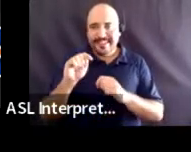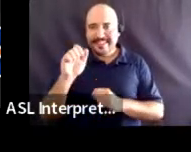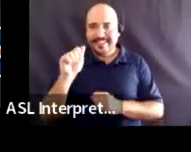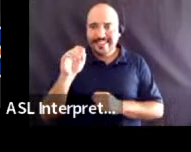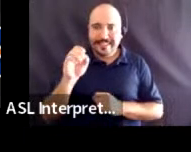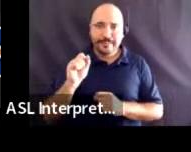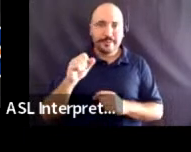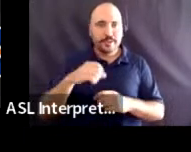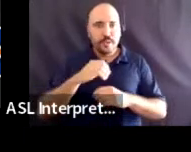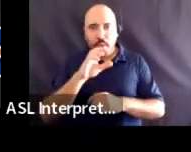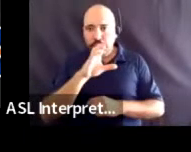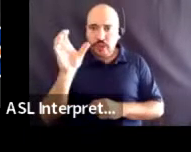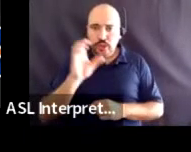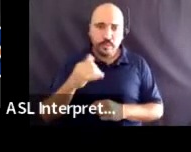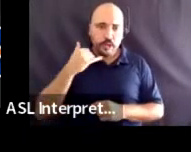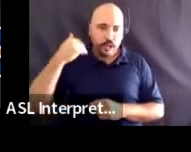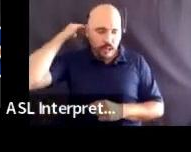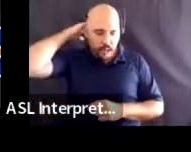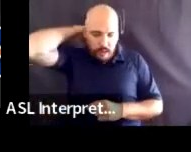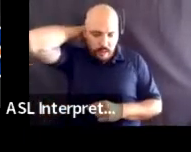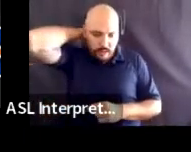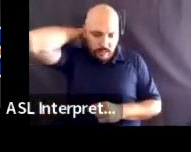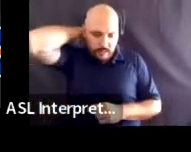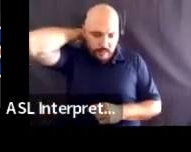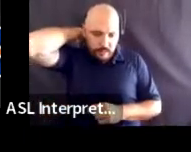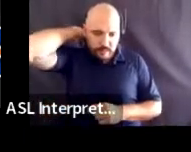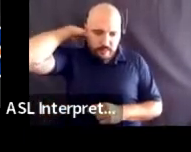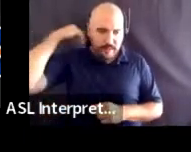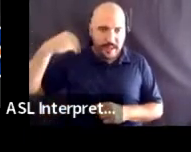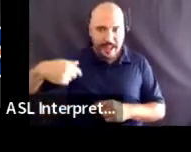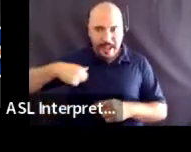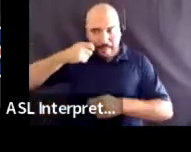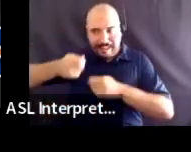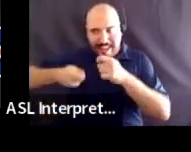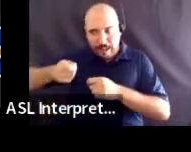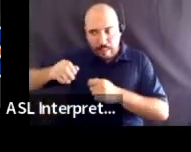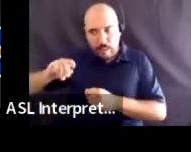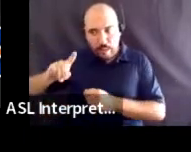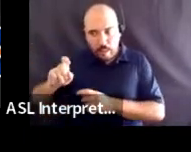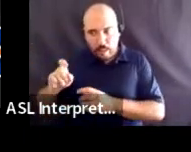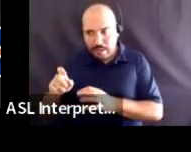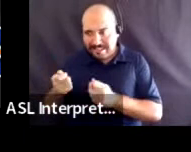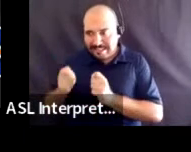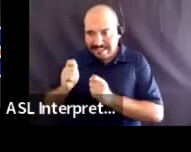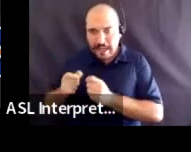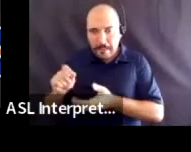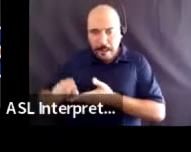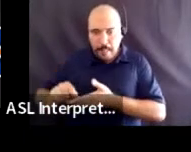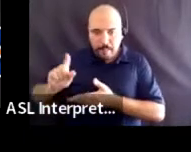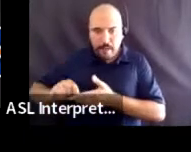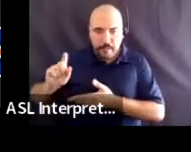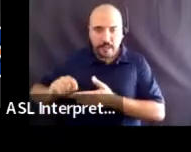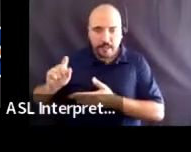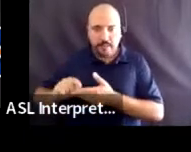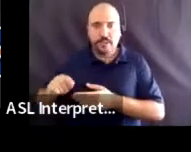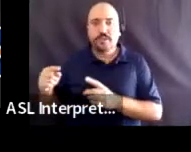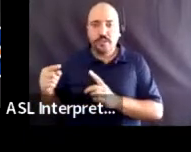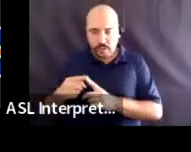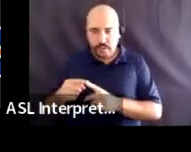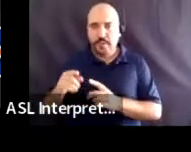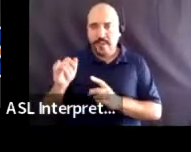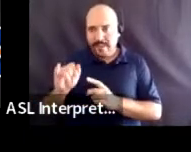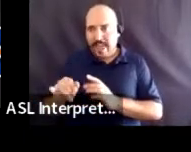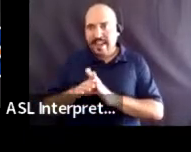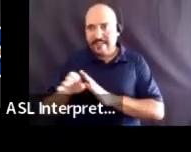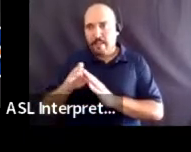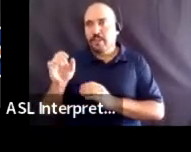Zoom call, and I would be editing code and publishing it to a development server that they were